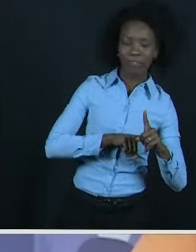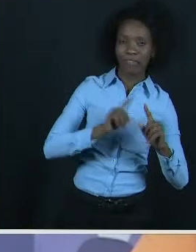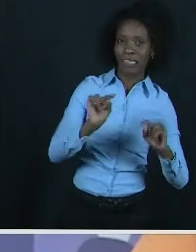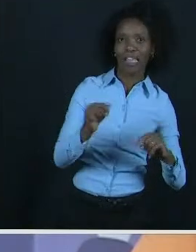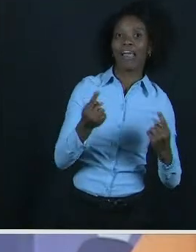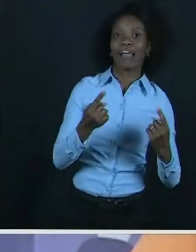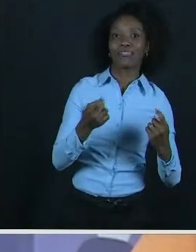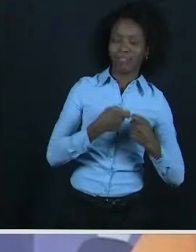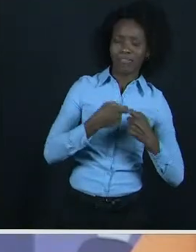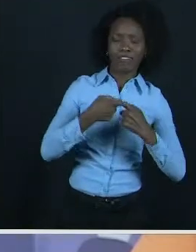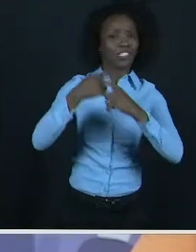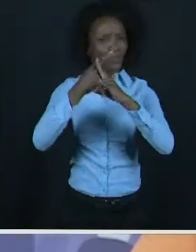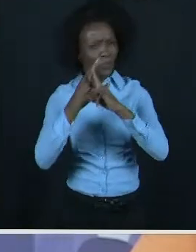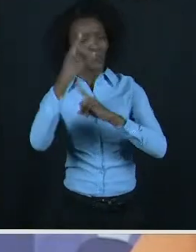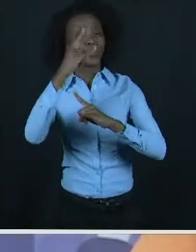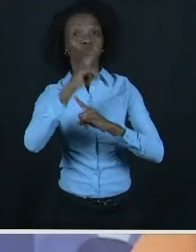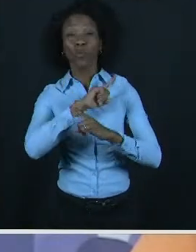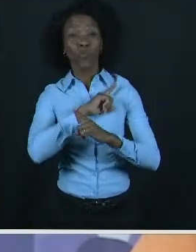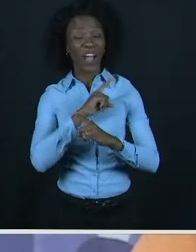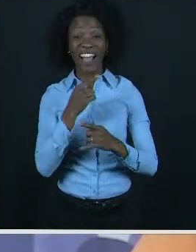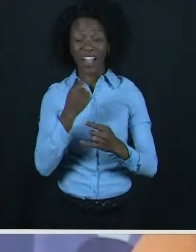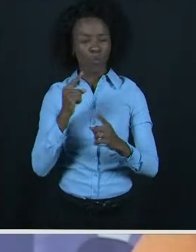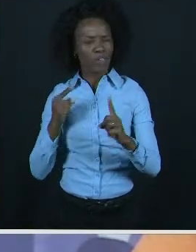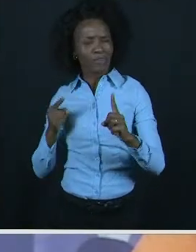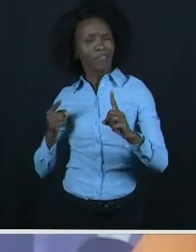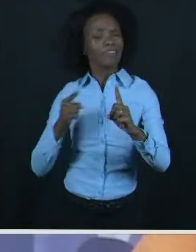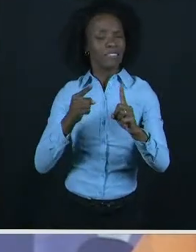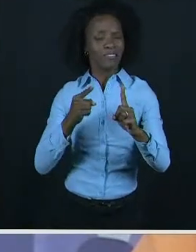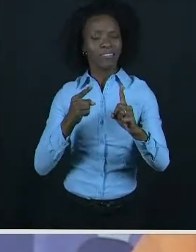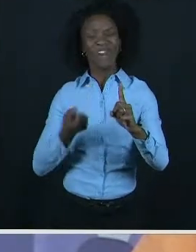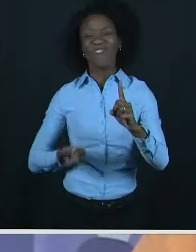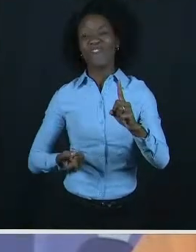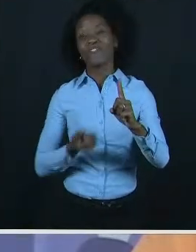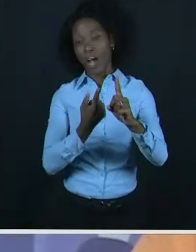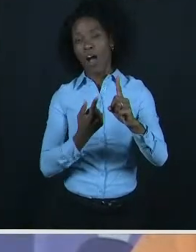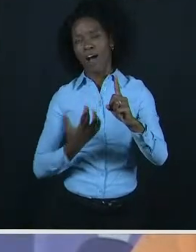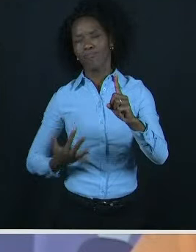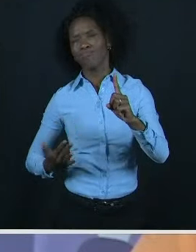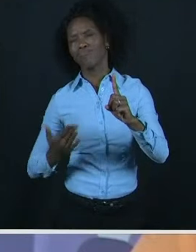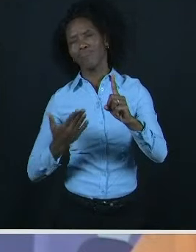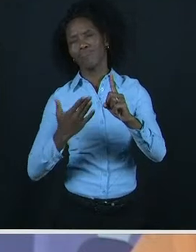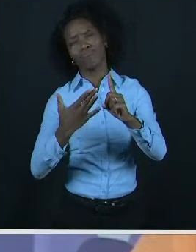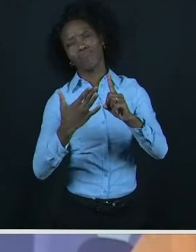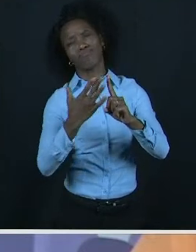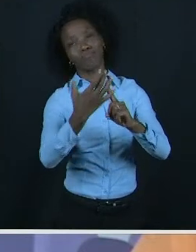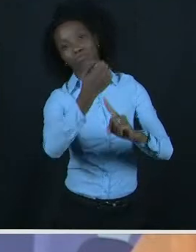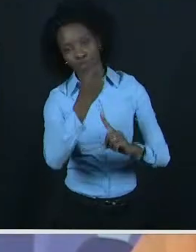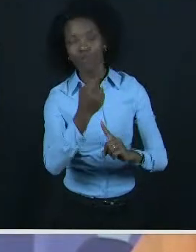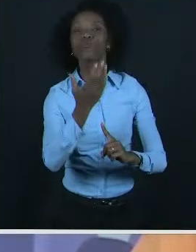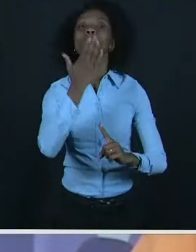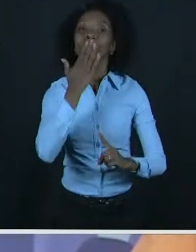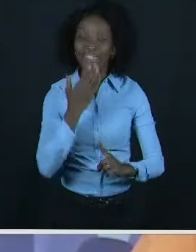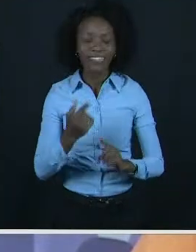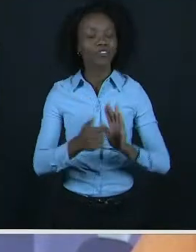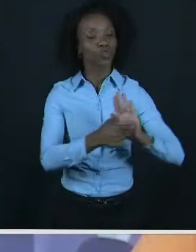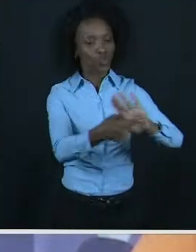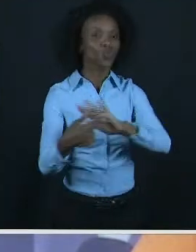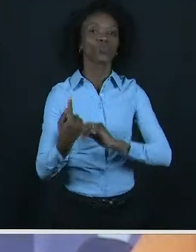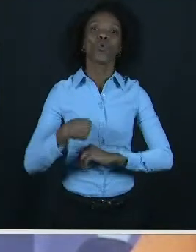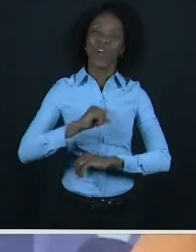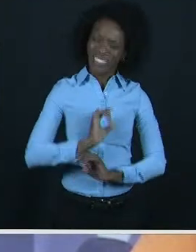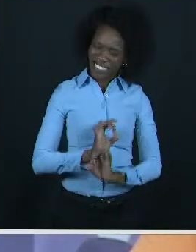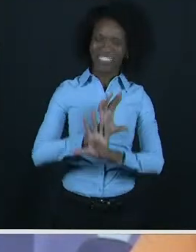even close to where we want to be, and I'd like you to point that out more fully and firmly in